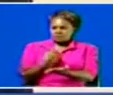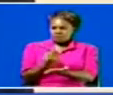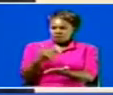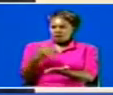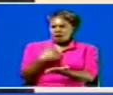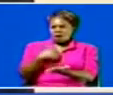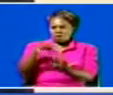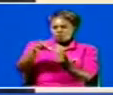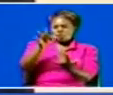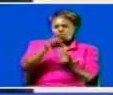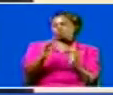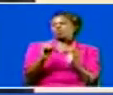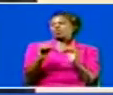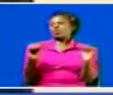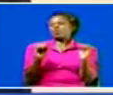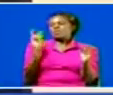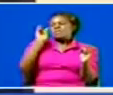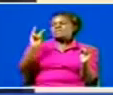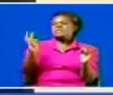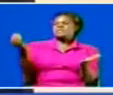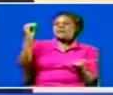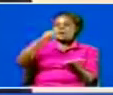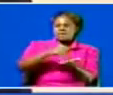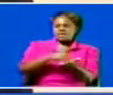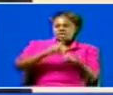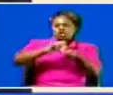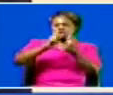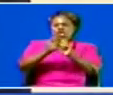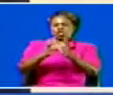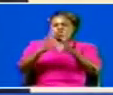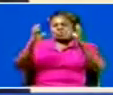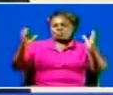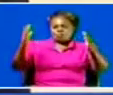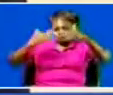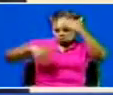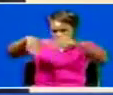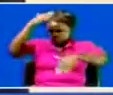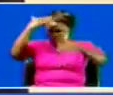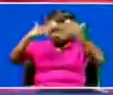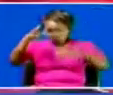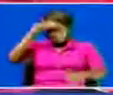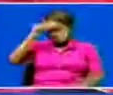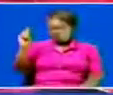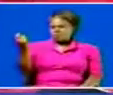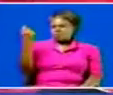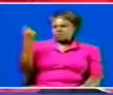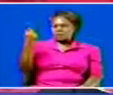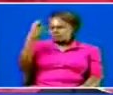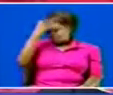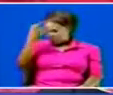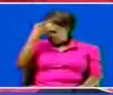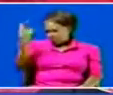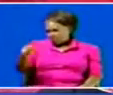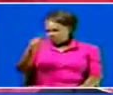don't have an option but to relook at the structure and the expansion of university education in Kenya. Matiang'i faulted the